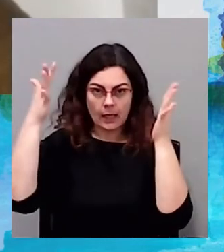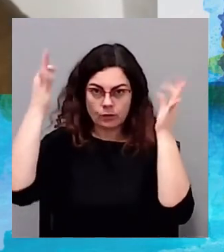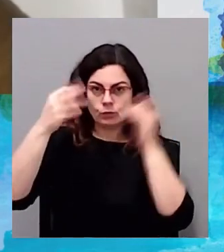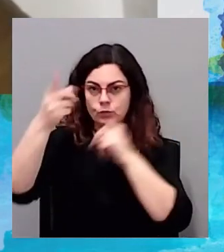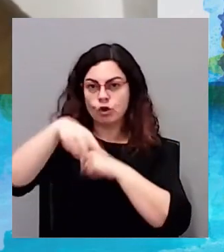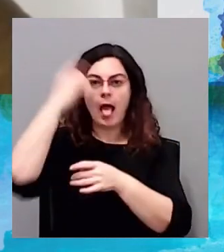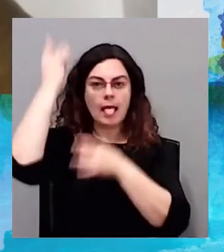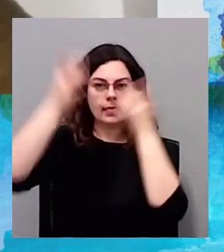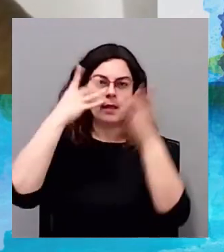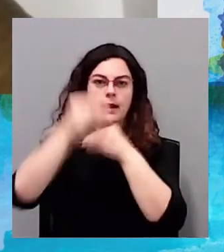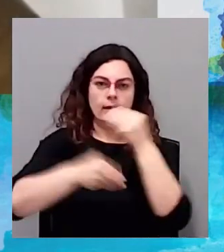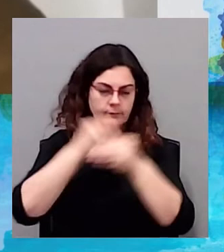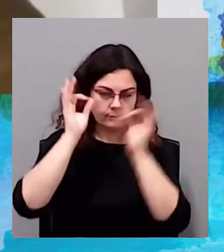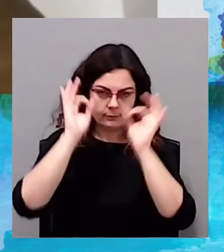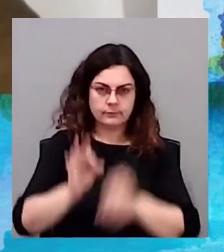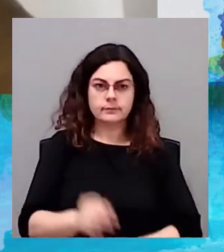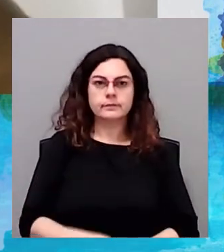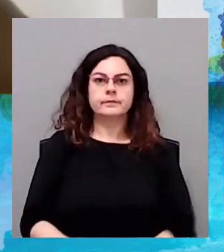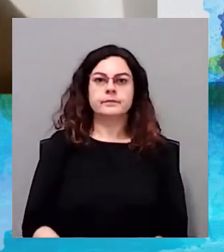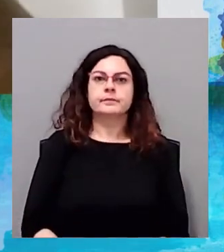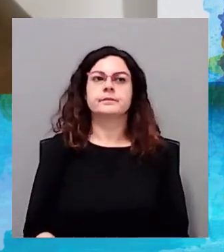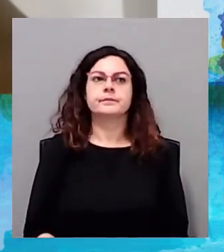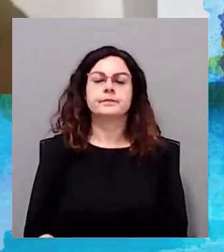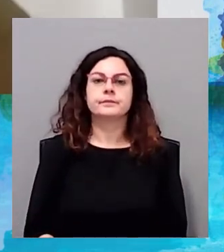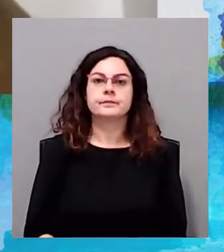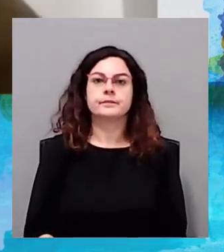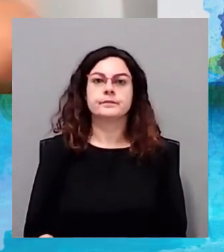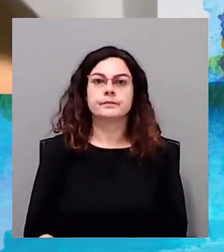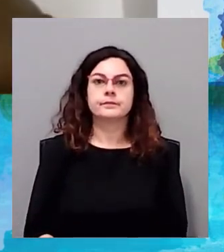I imagine that you're all doing the activities.